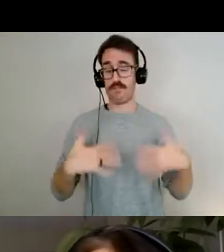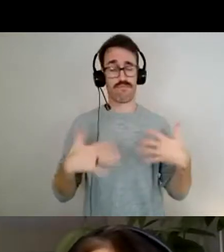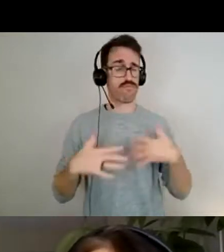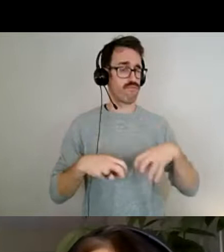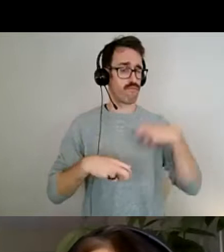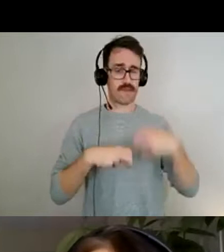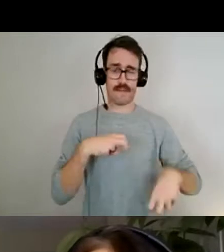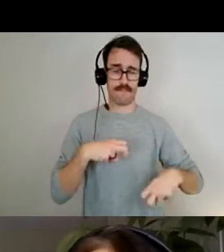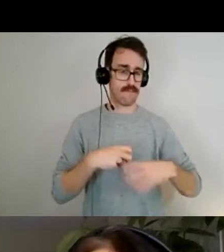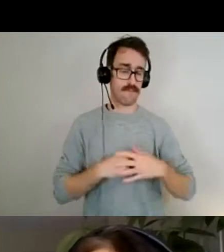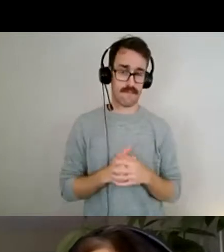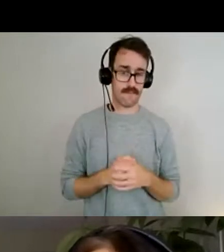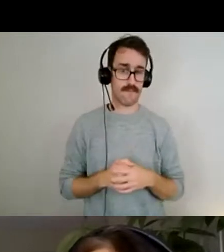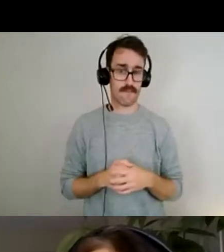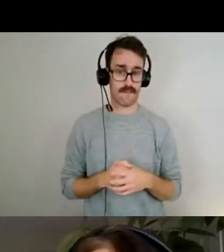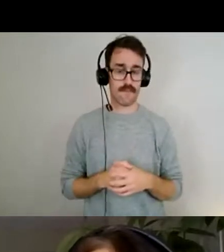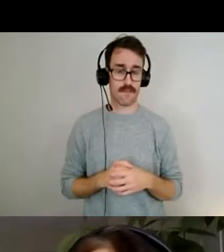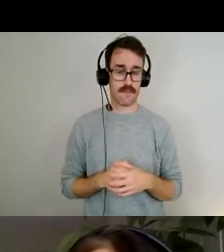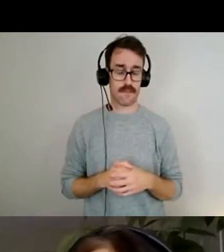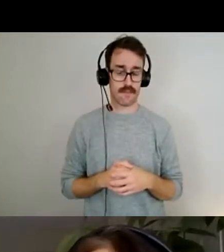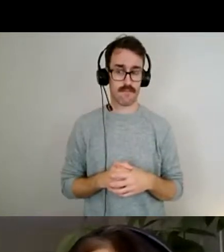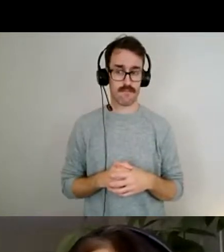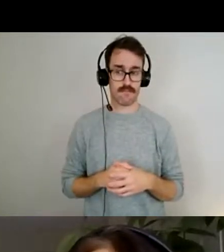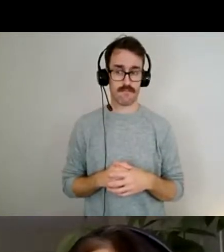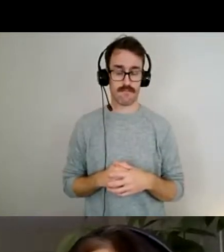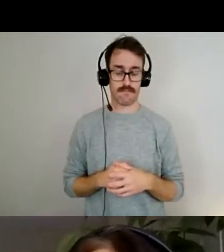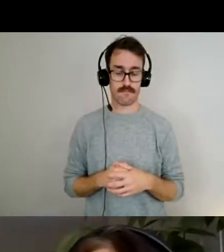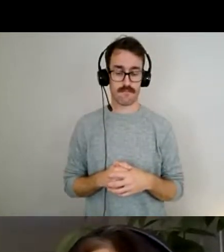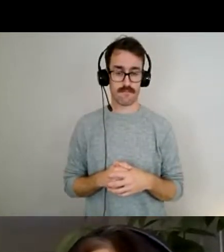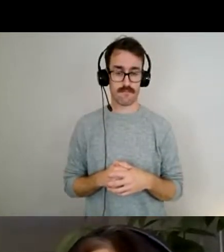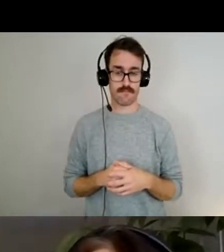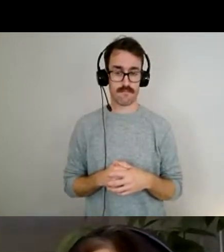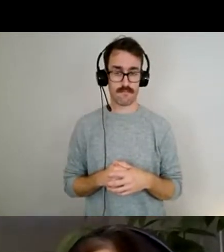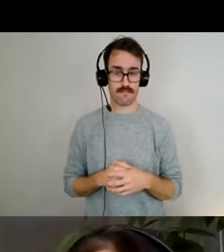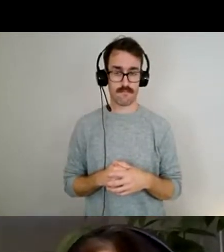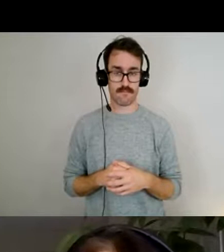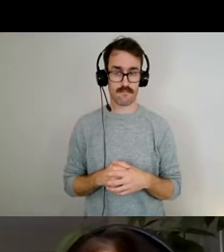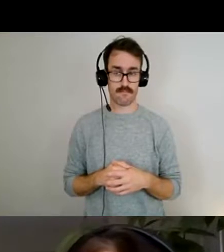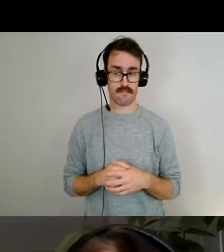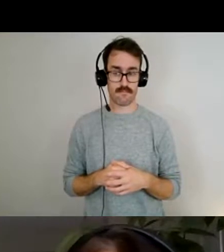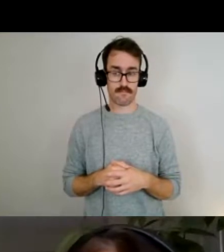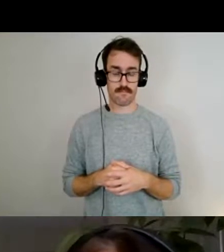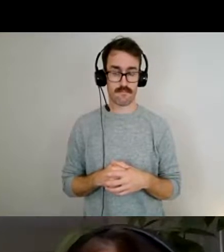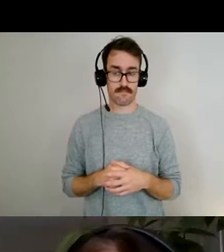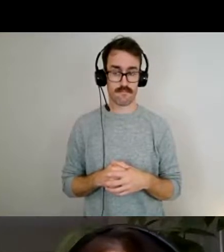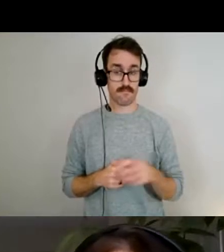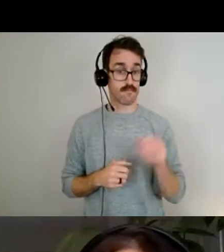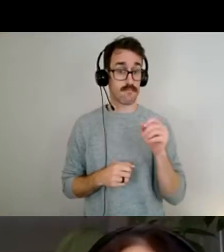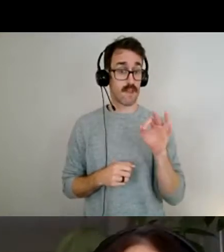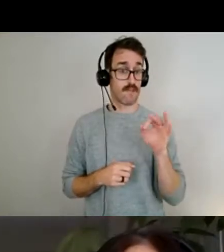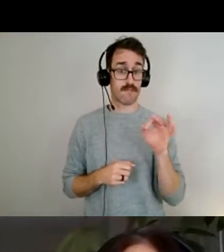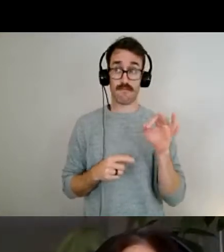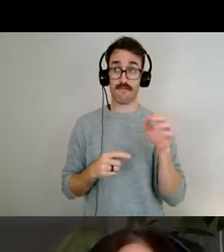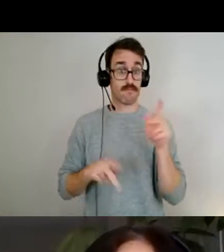difficult to do, and I would certainly welcome being approached for